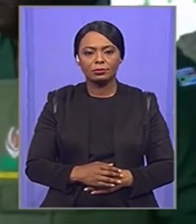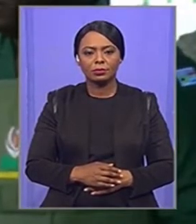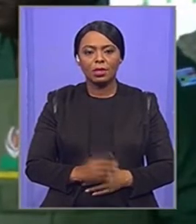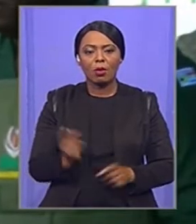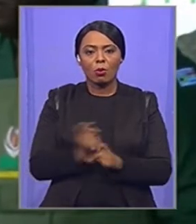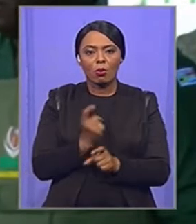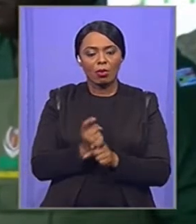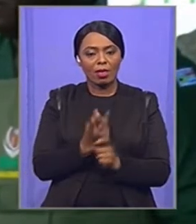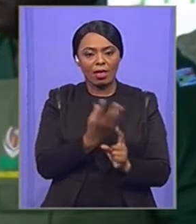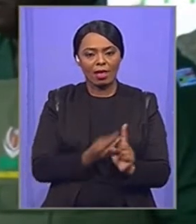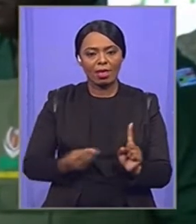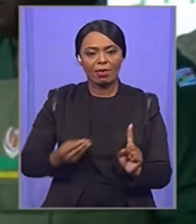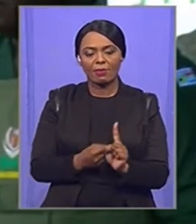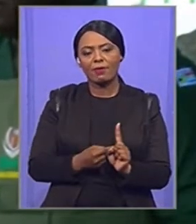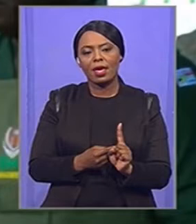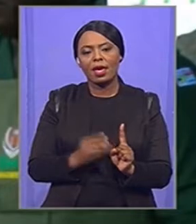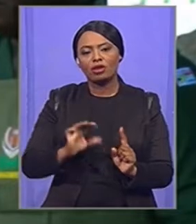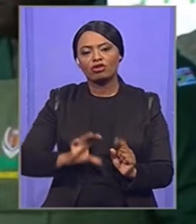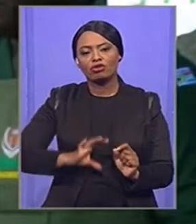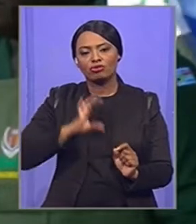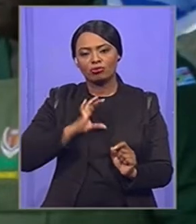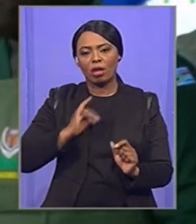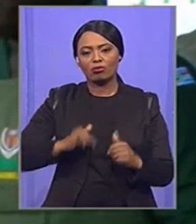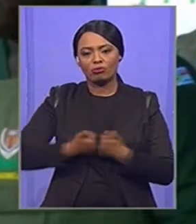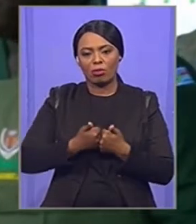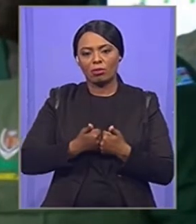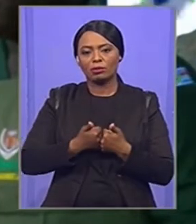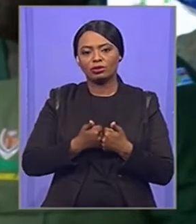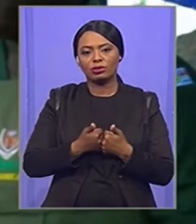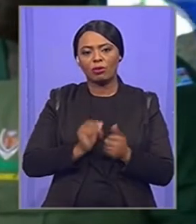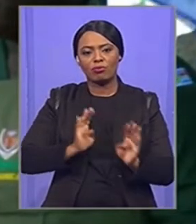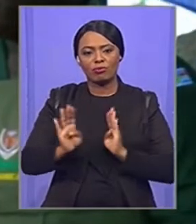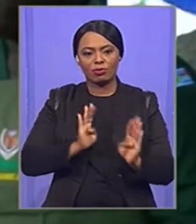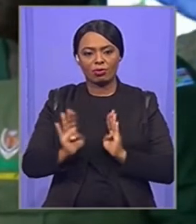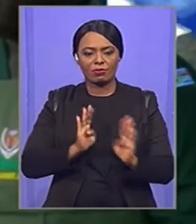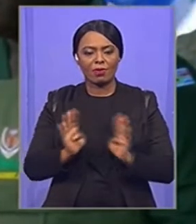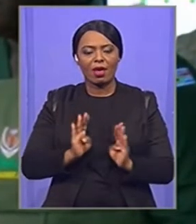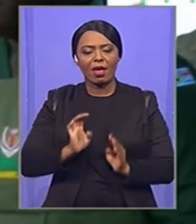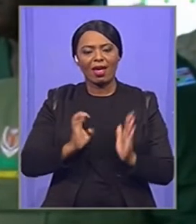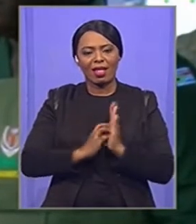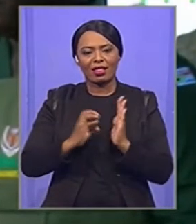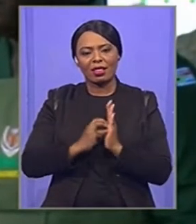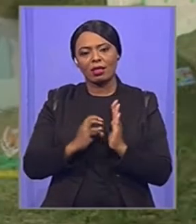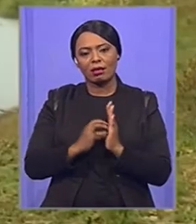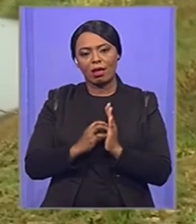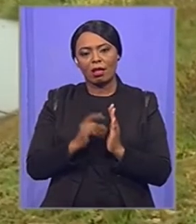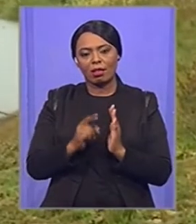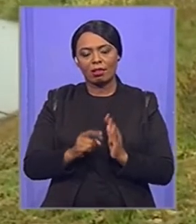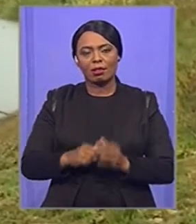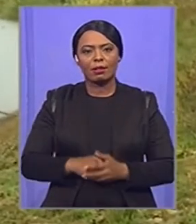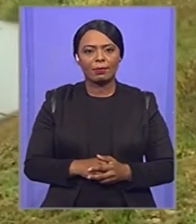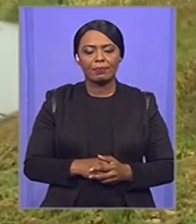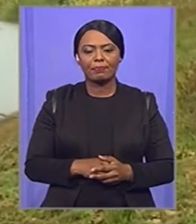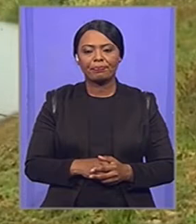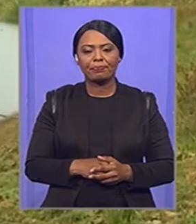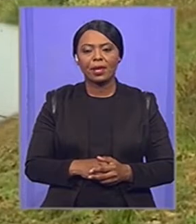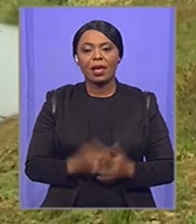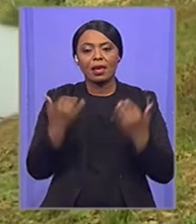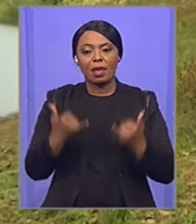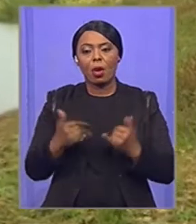always have the courage to challenge any behavior that is ethically out of character. Go bapa le noka